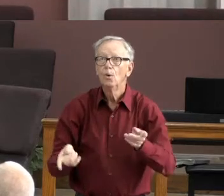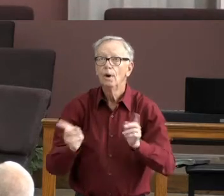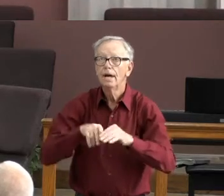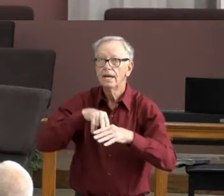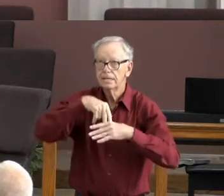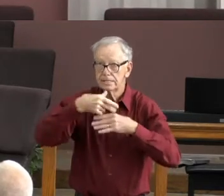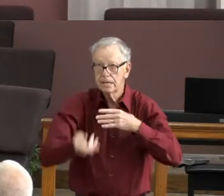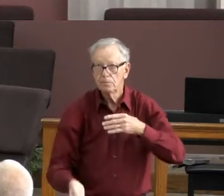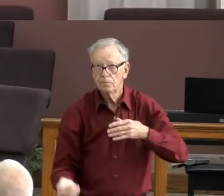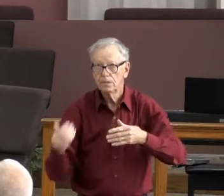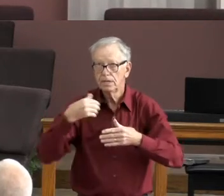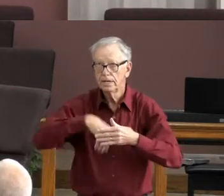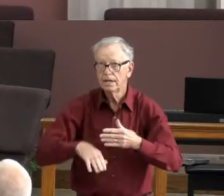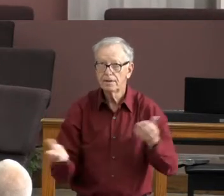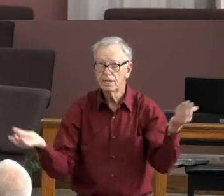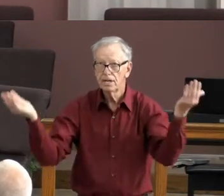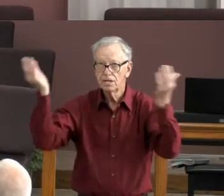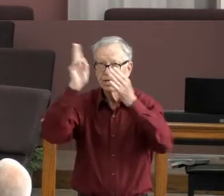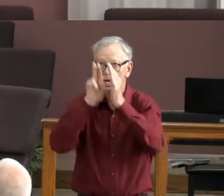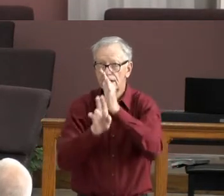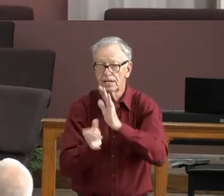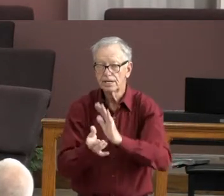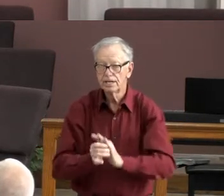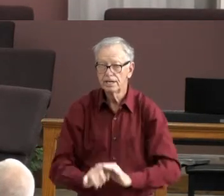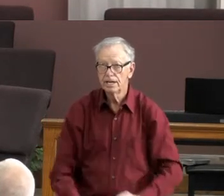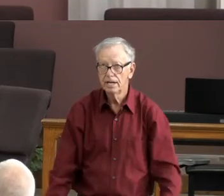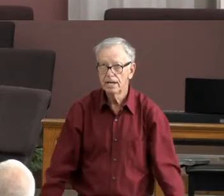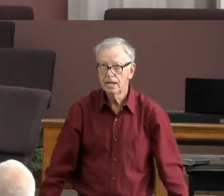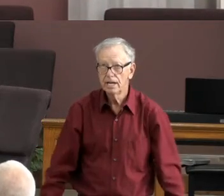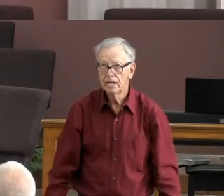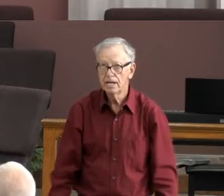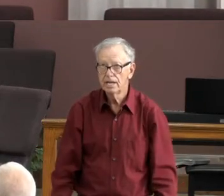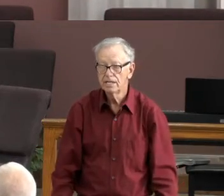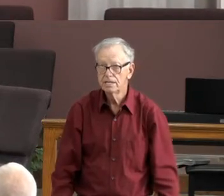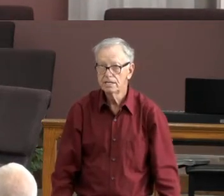light. When I stumble in the